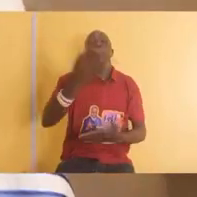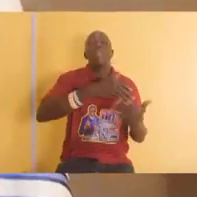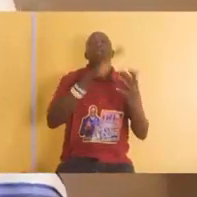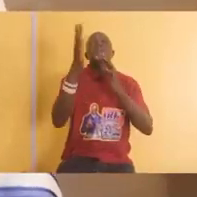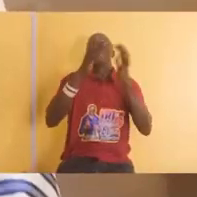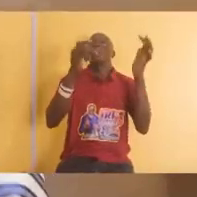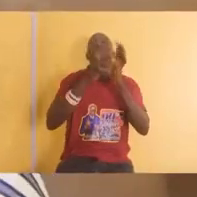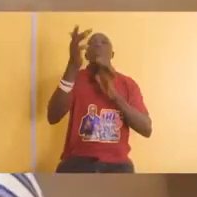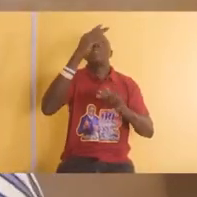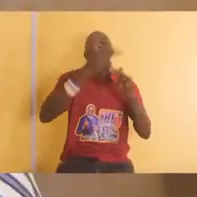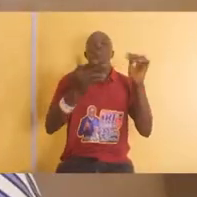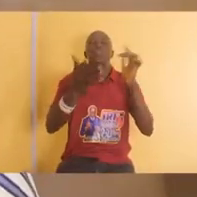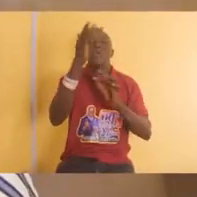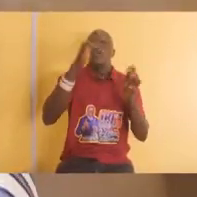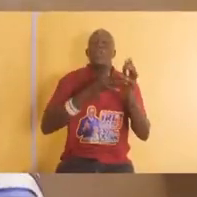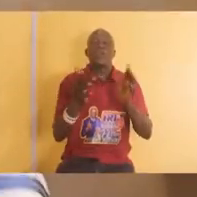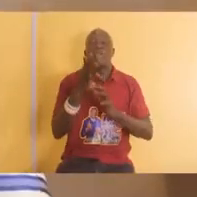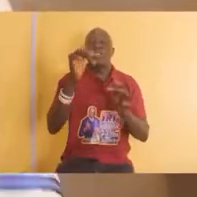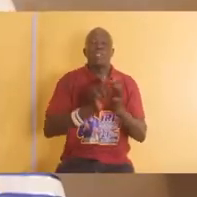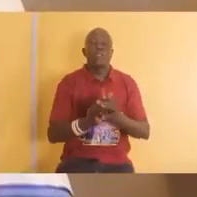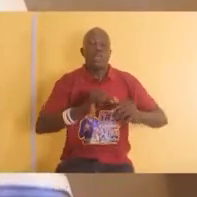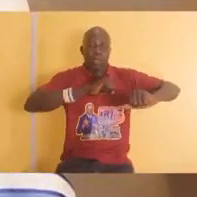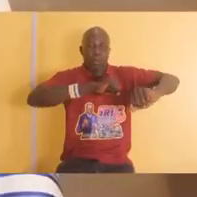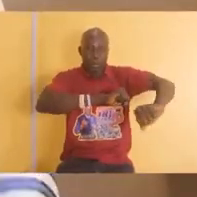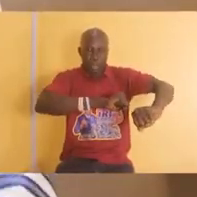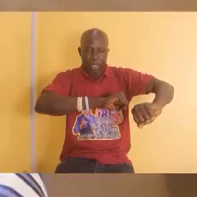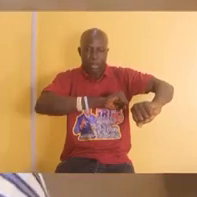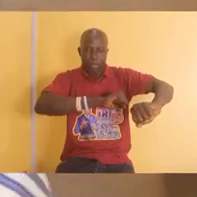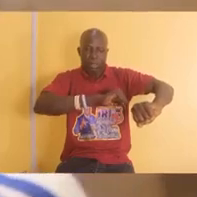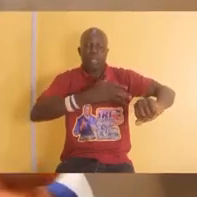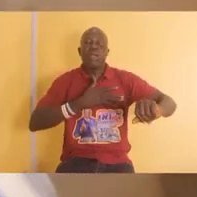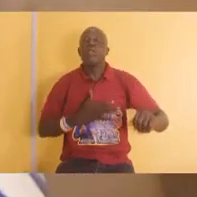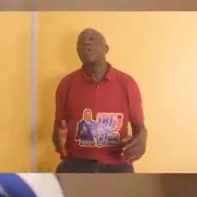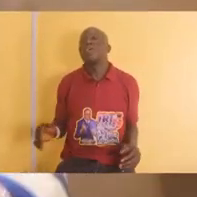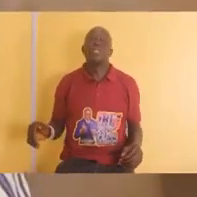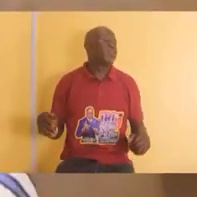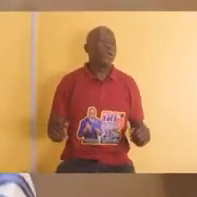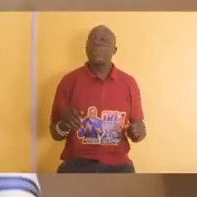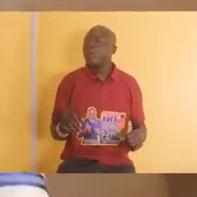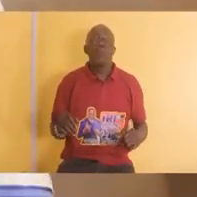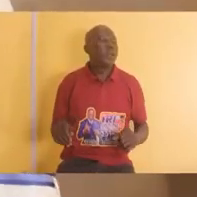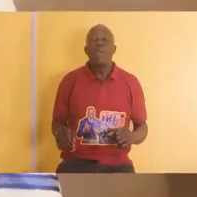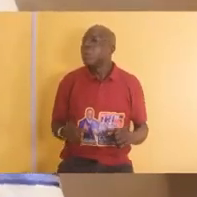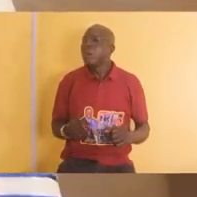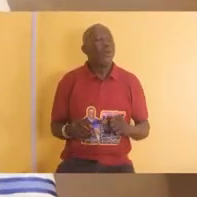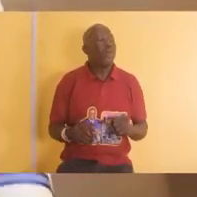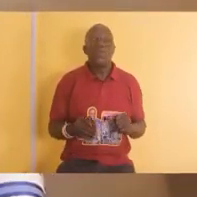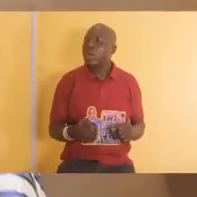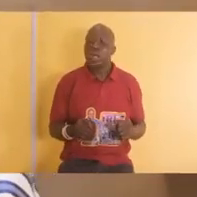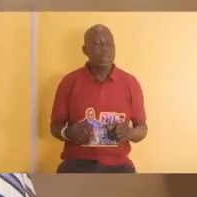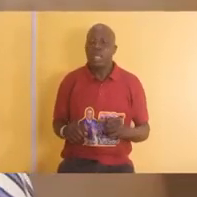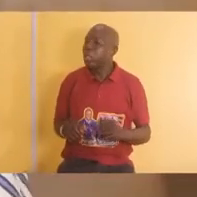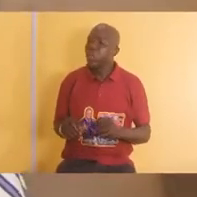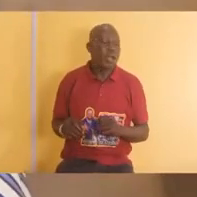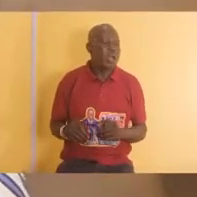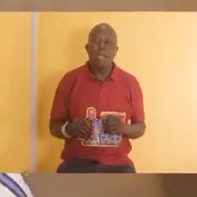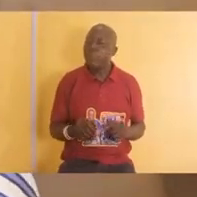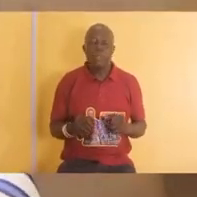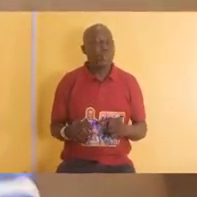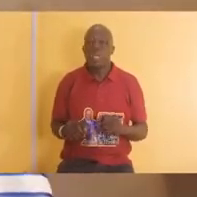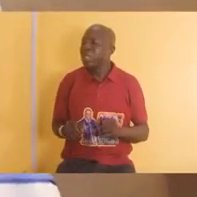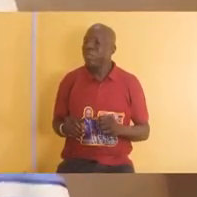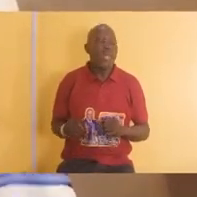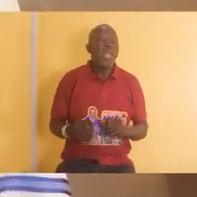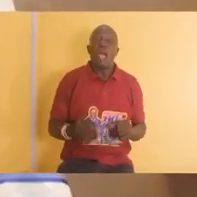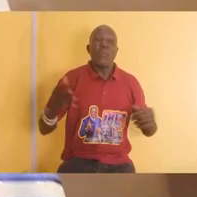orúkọ jésù orúkọ jésù orúkọ jésù ẹmí mọ o ọlọrun ààbò fún ààbò